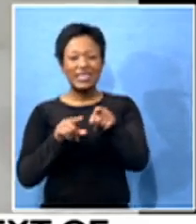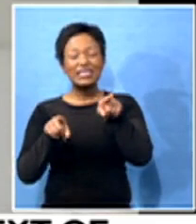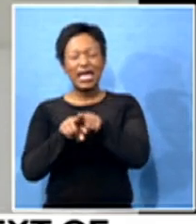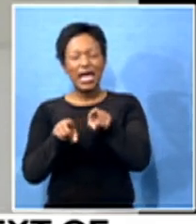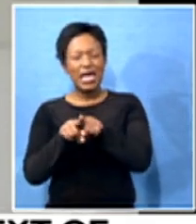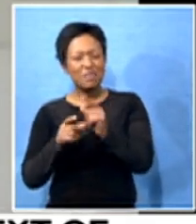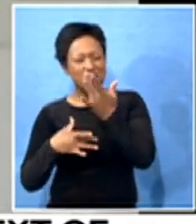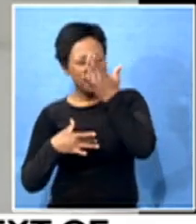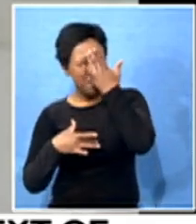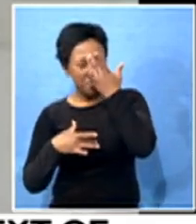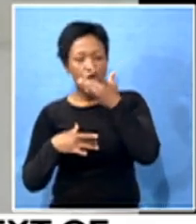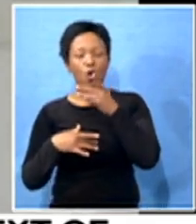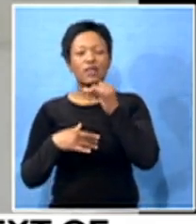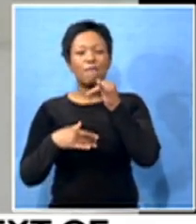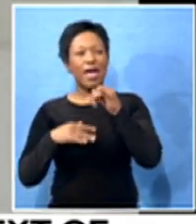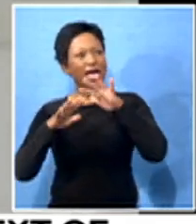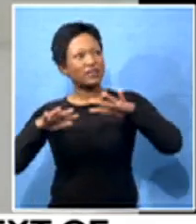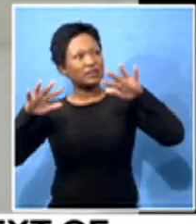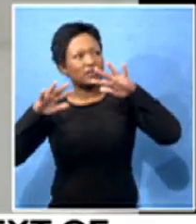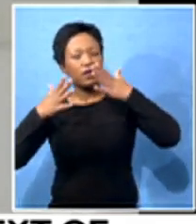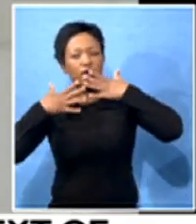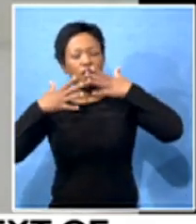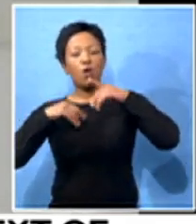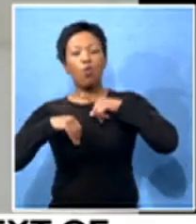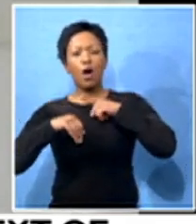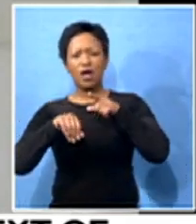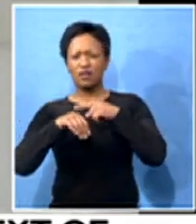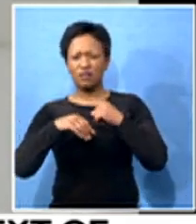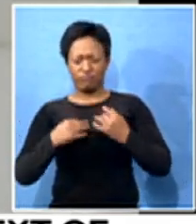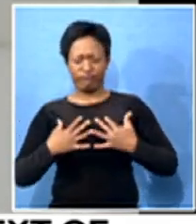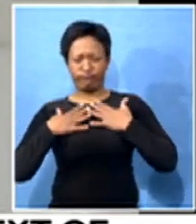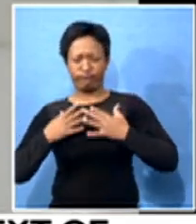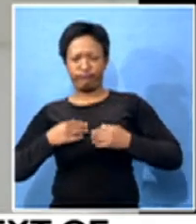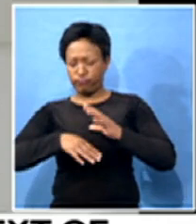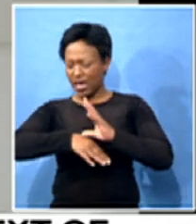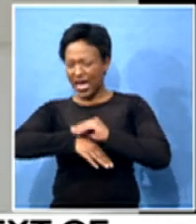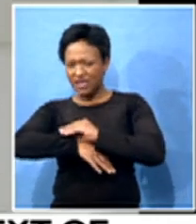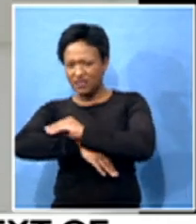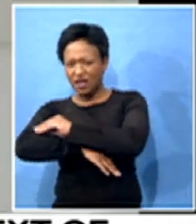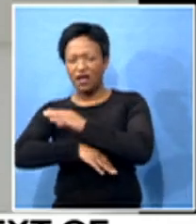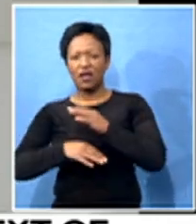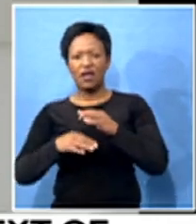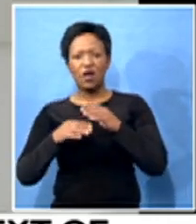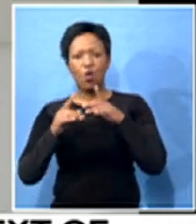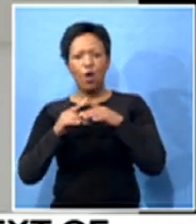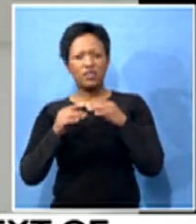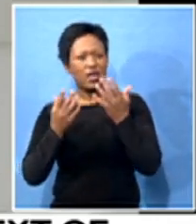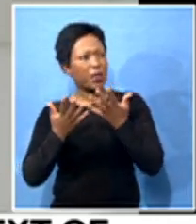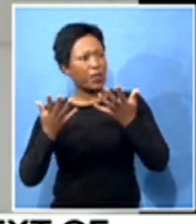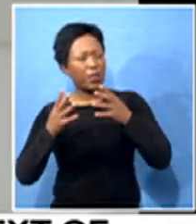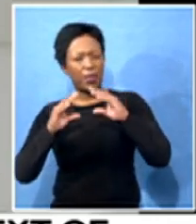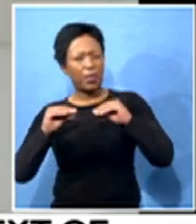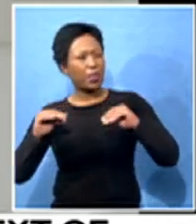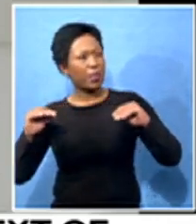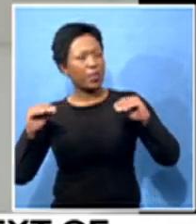right? Bad air, etc., and they die of the cancers, the dust that affects them. These all